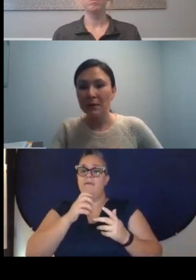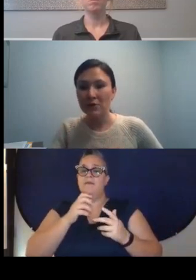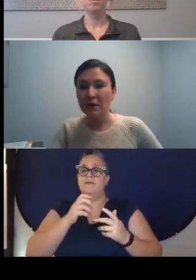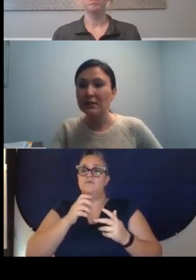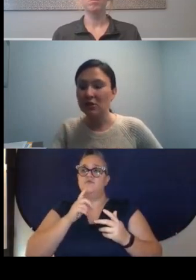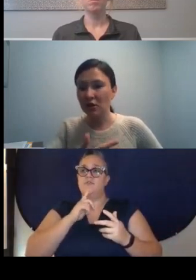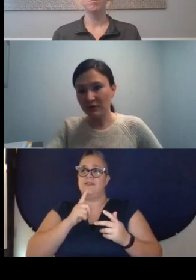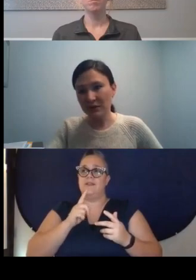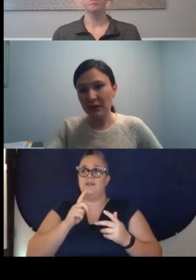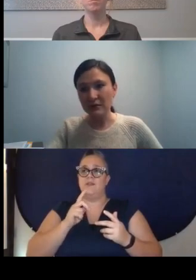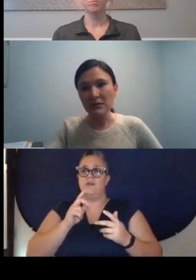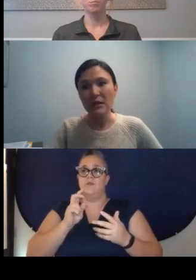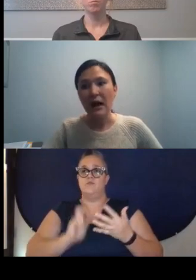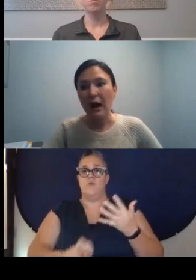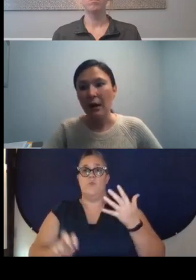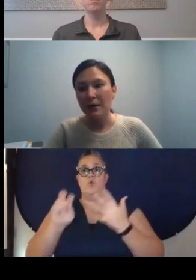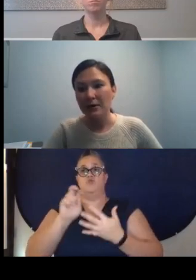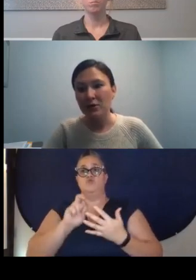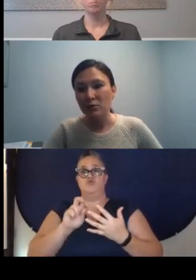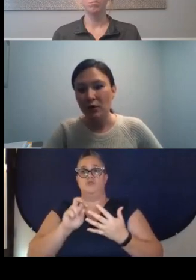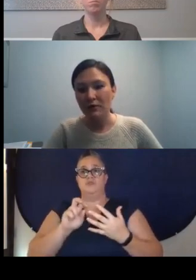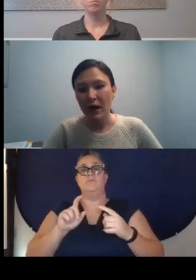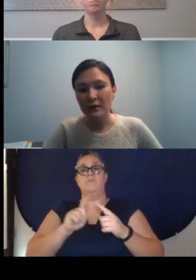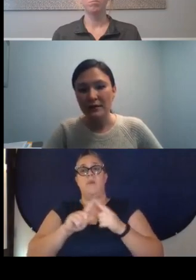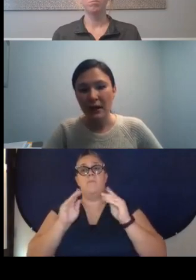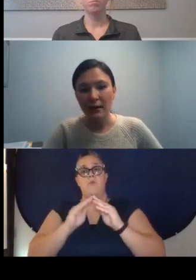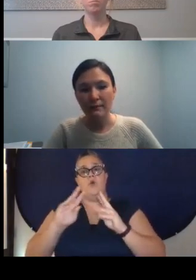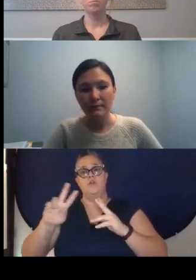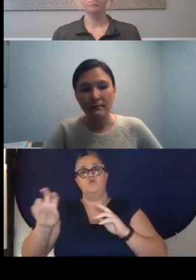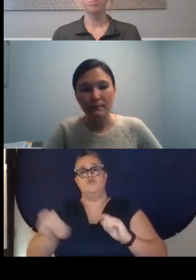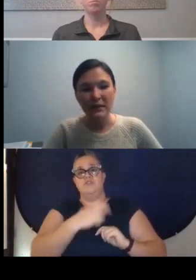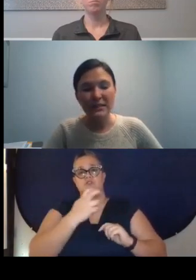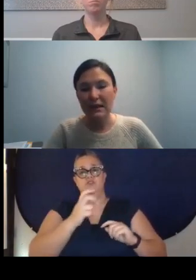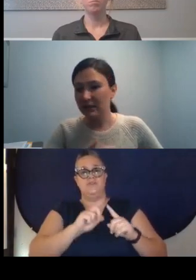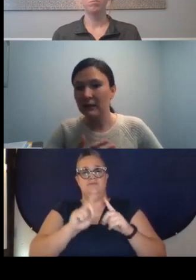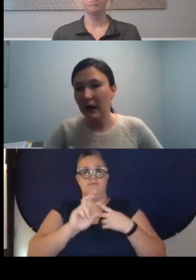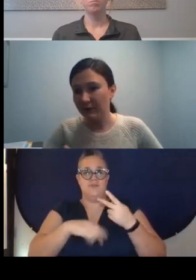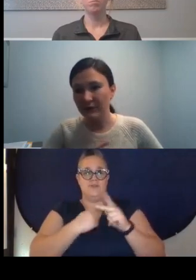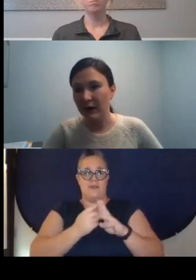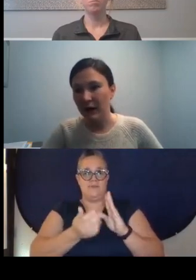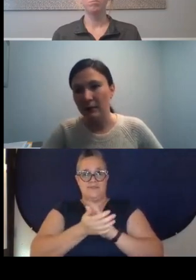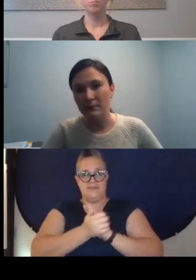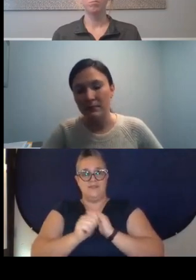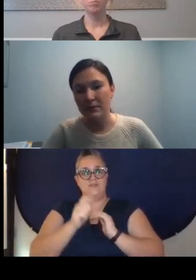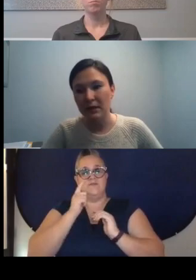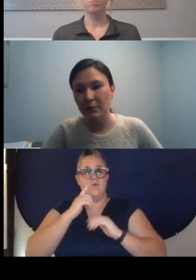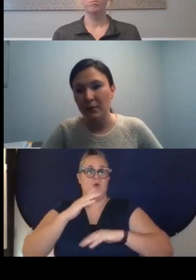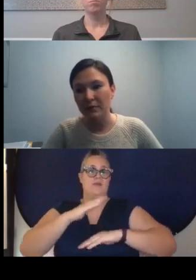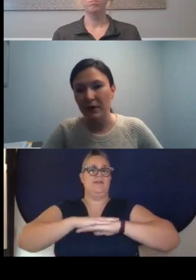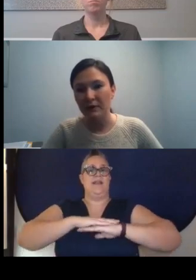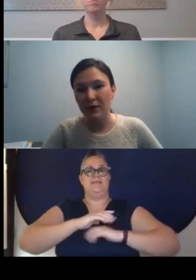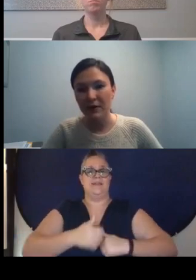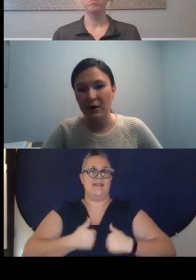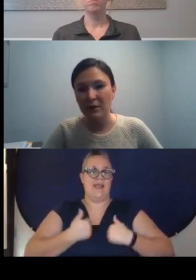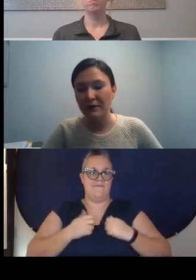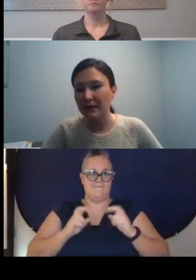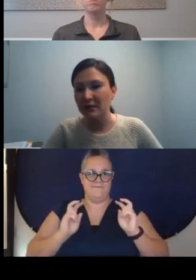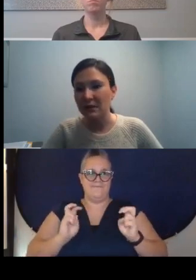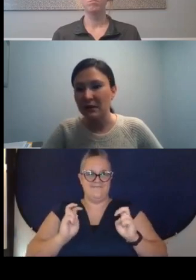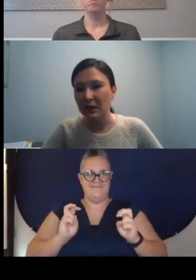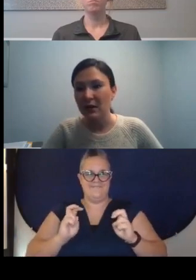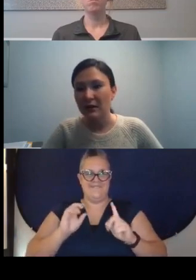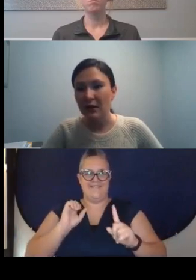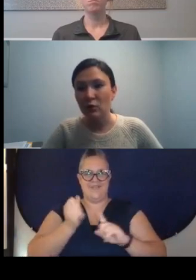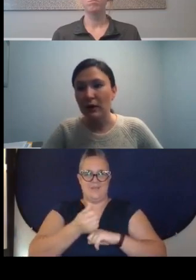but it would be a transition of skills into more of that desk life type of environment, if